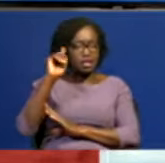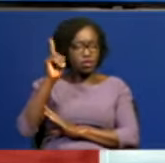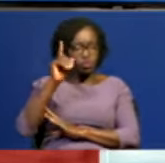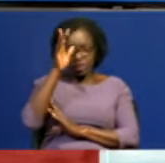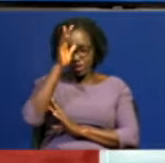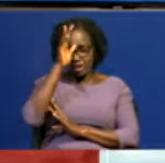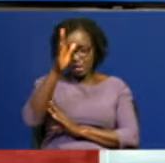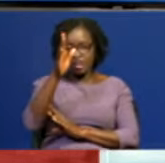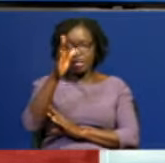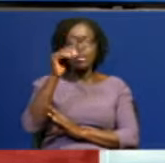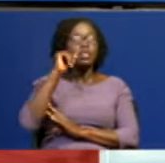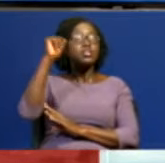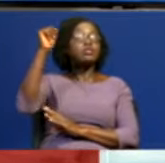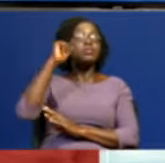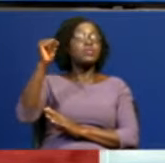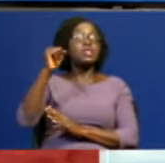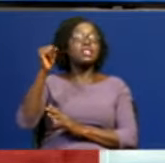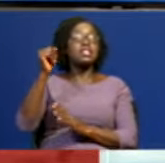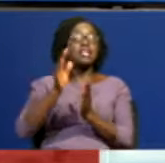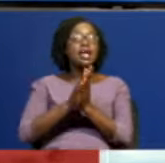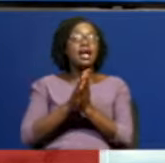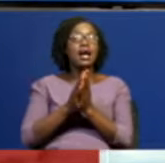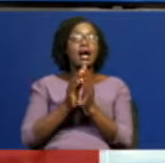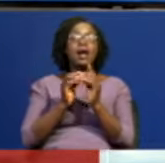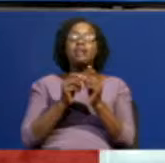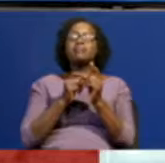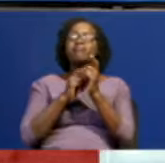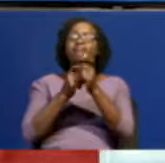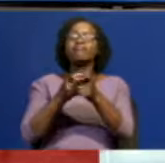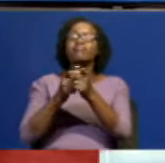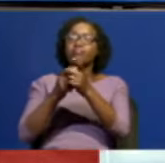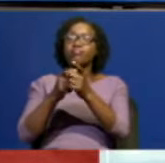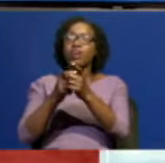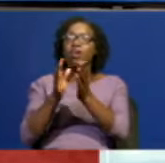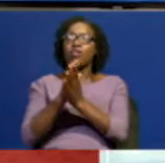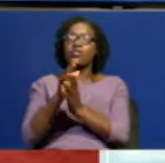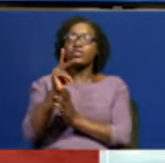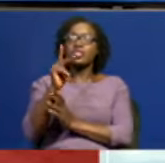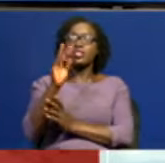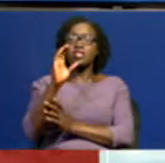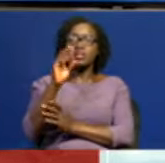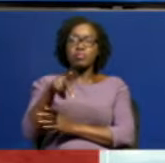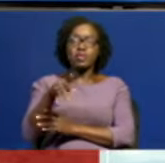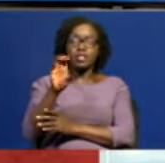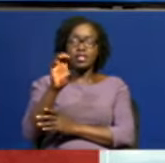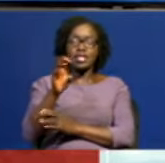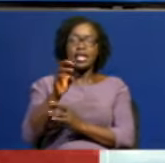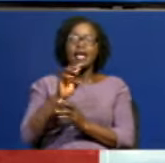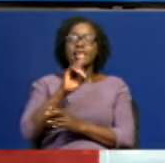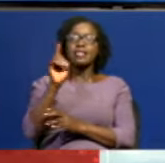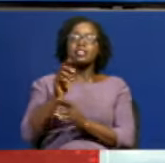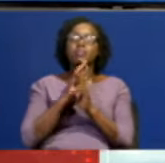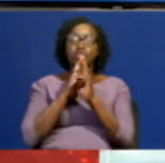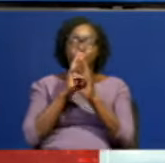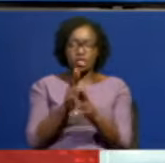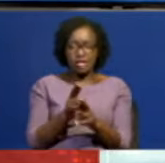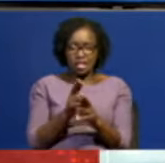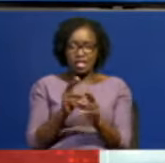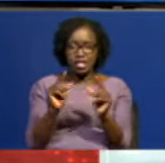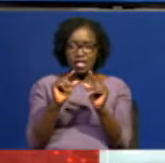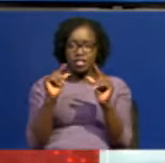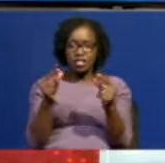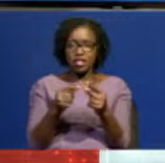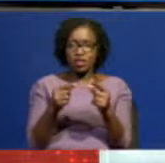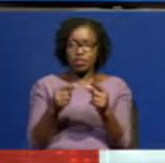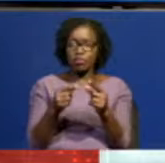Sunday to protest the alleged irregular awarding of the Kenya Certificate of Primary Education Examination results. The group has